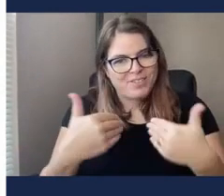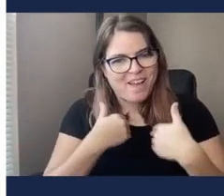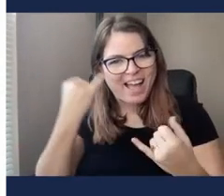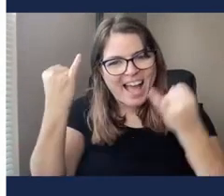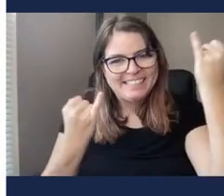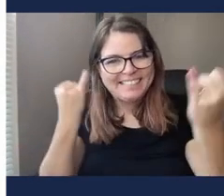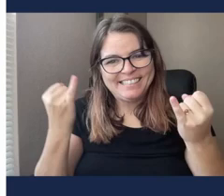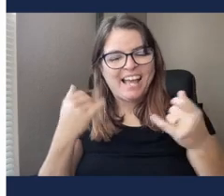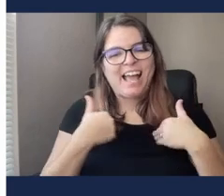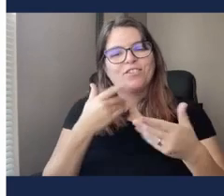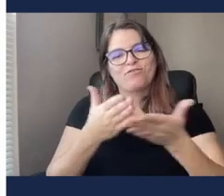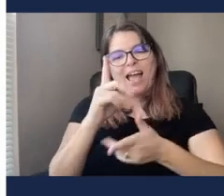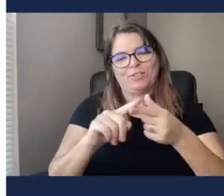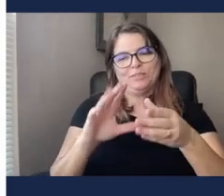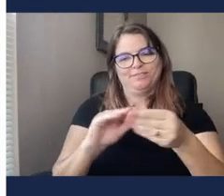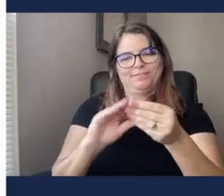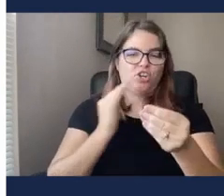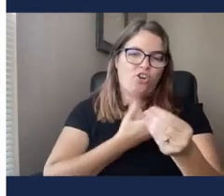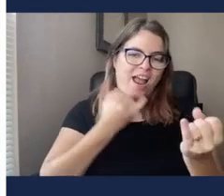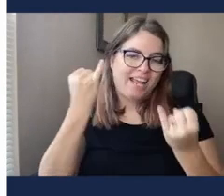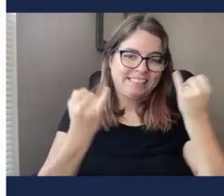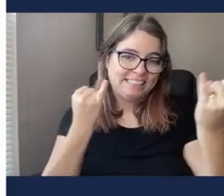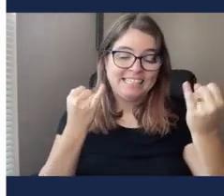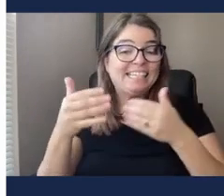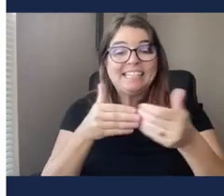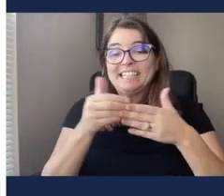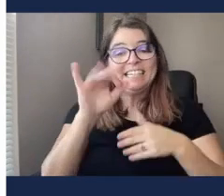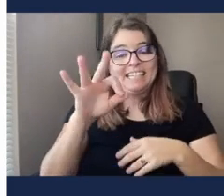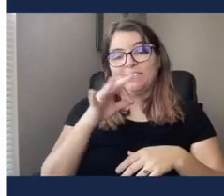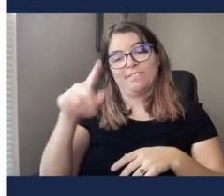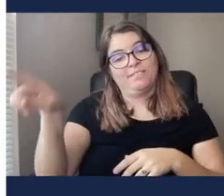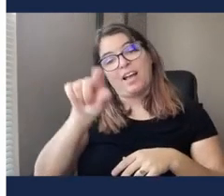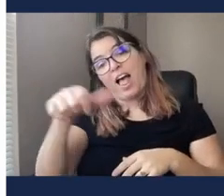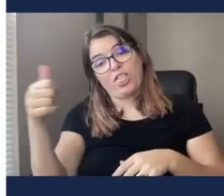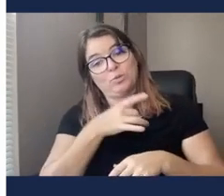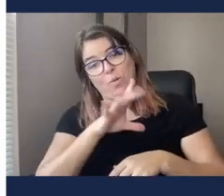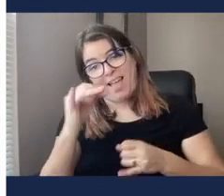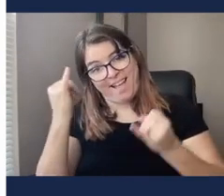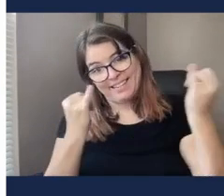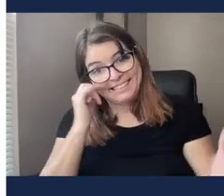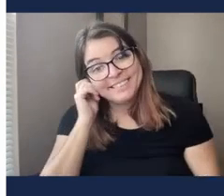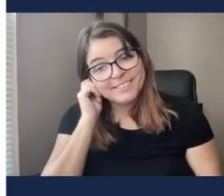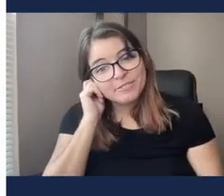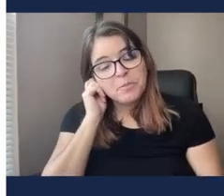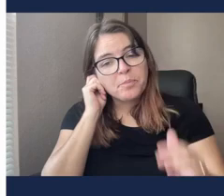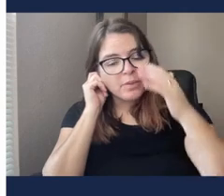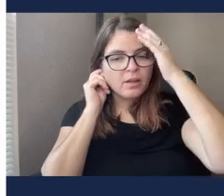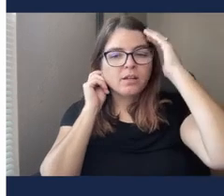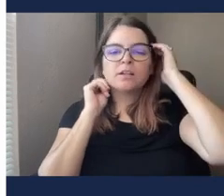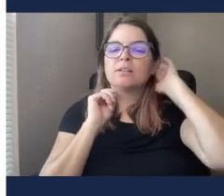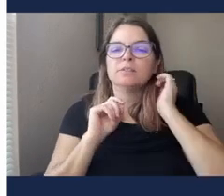speak our ideas, even if we hold ideas that others don't like. And we all hold ideas that some others don't.